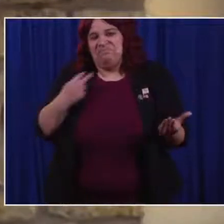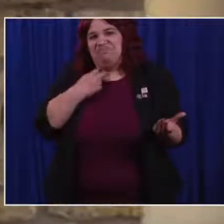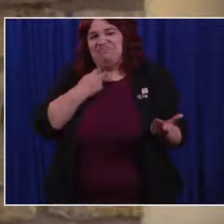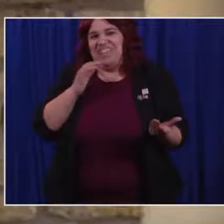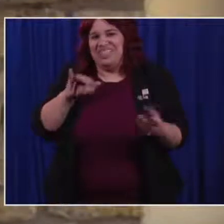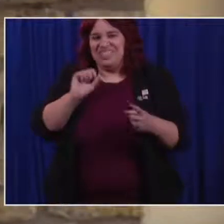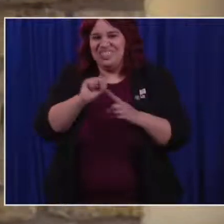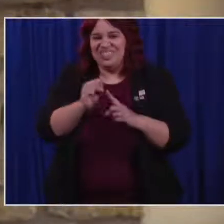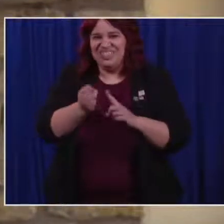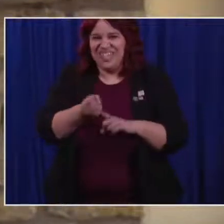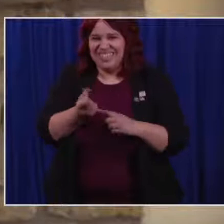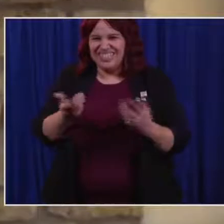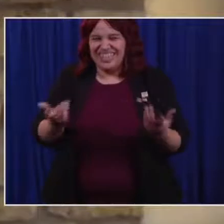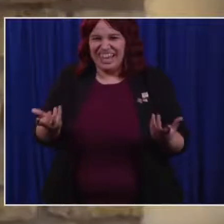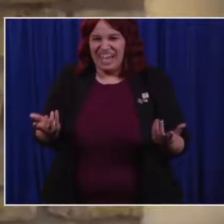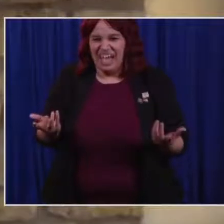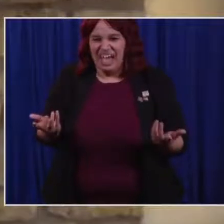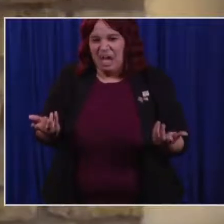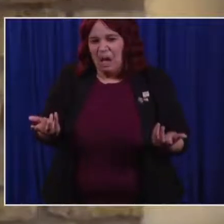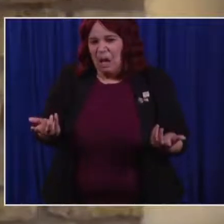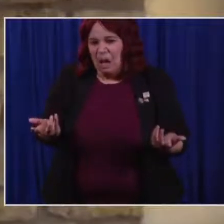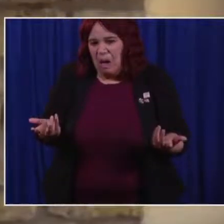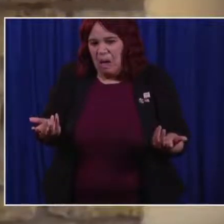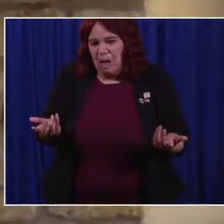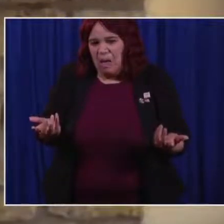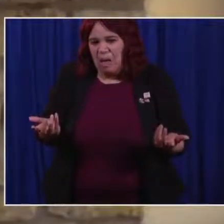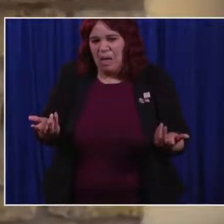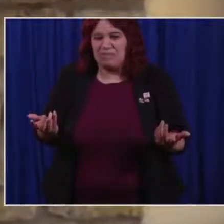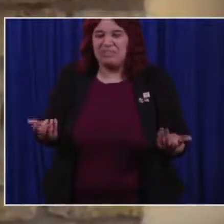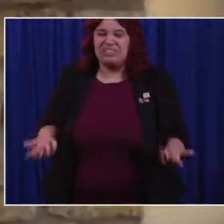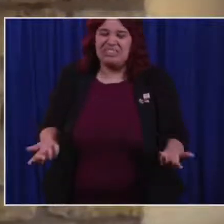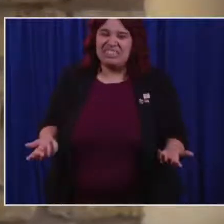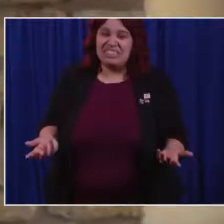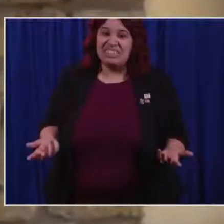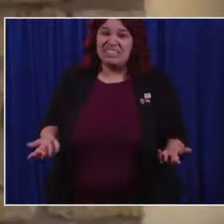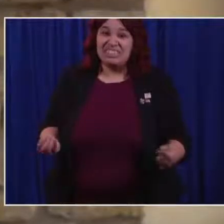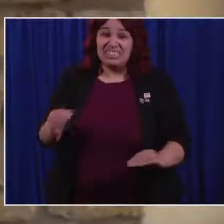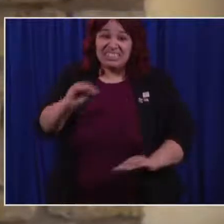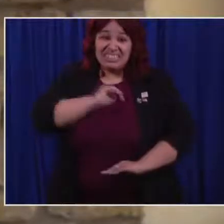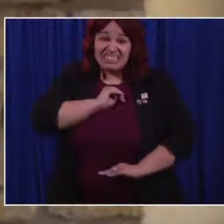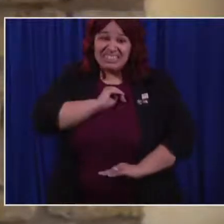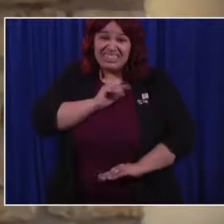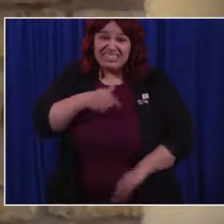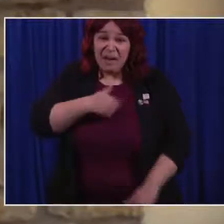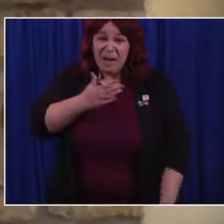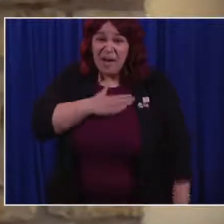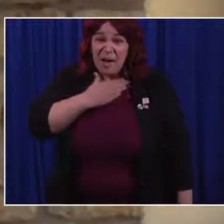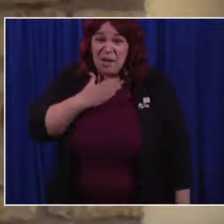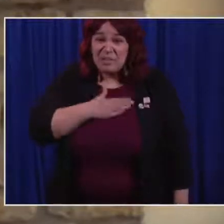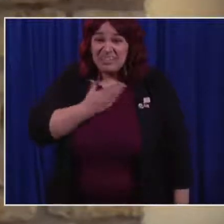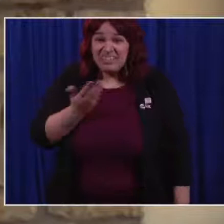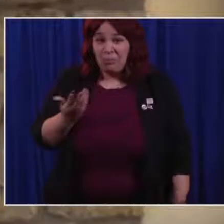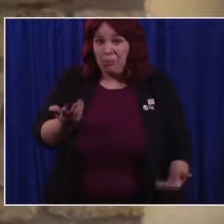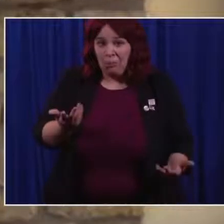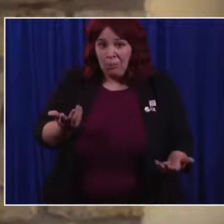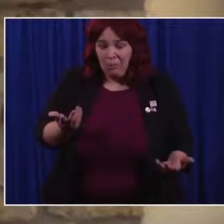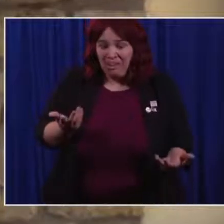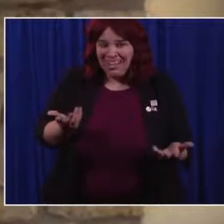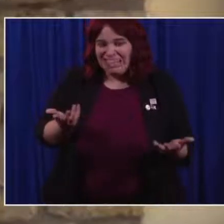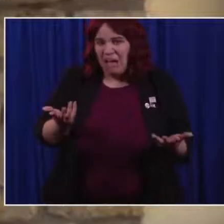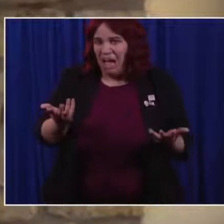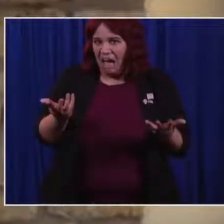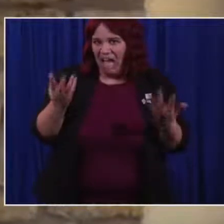So I'm not sure I can say I'm happy or I'm not happy about it. It is what it